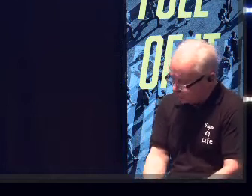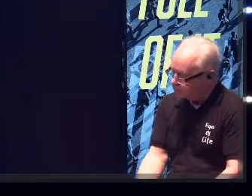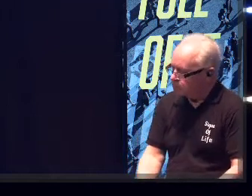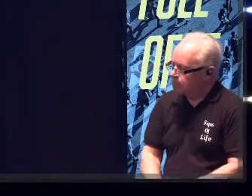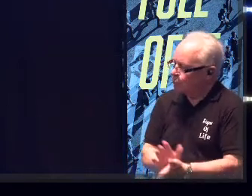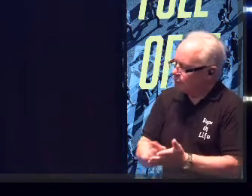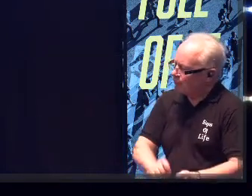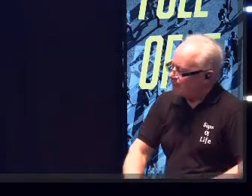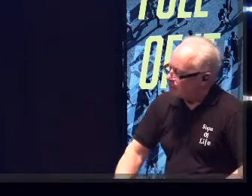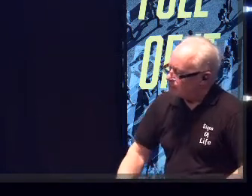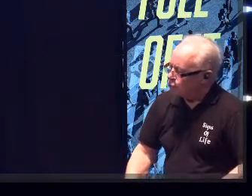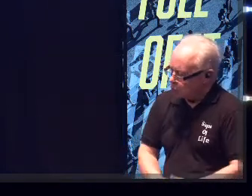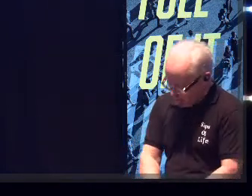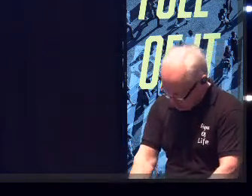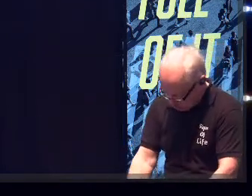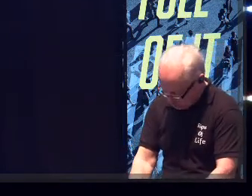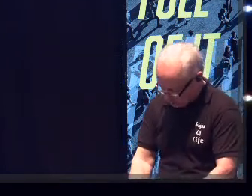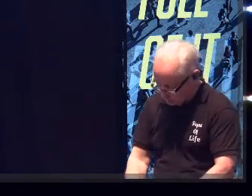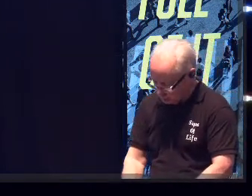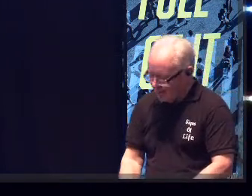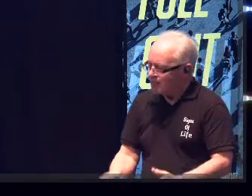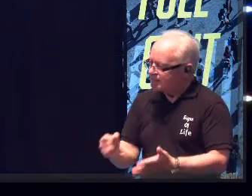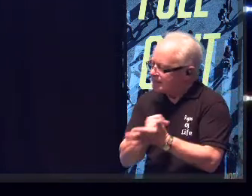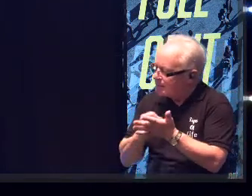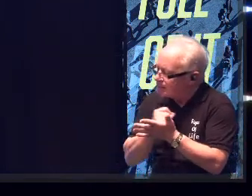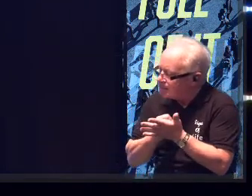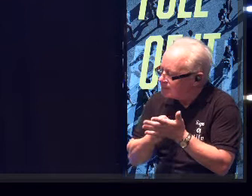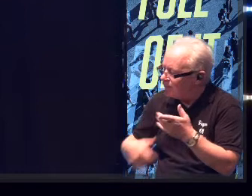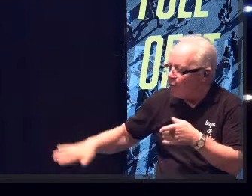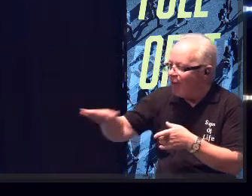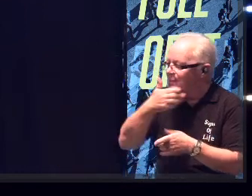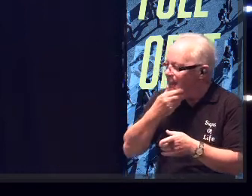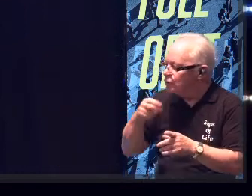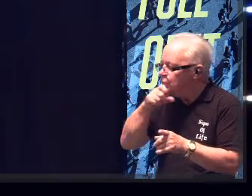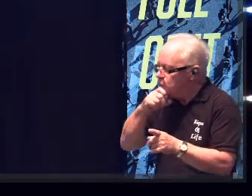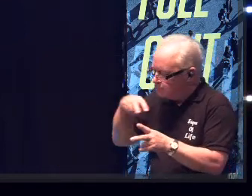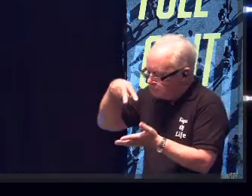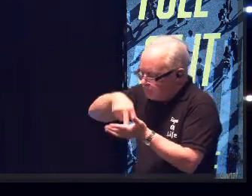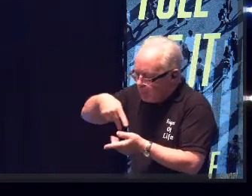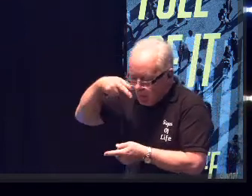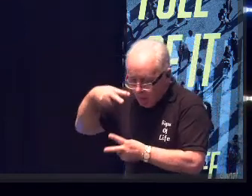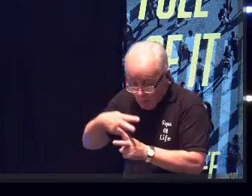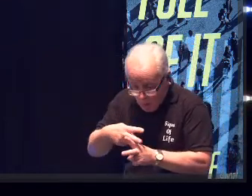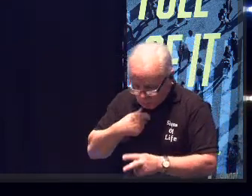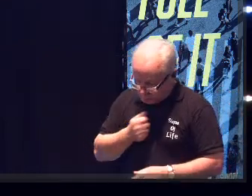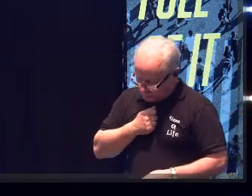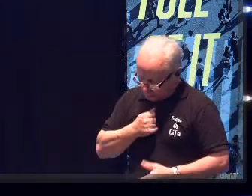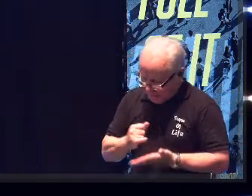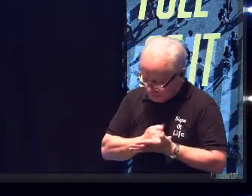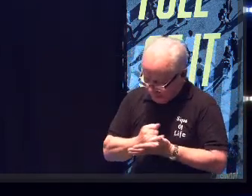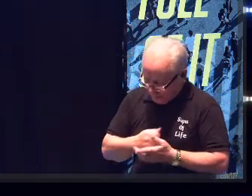were standing around. Yes. He who is without. But notice then